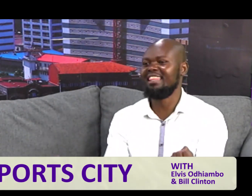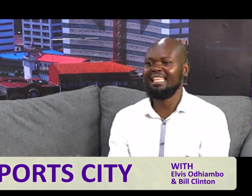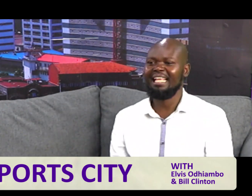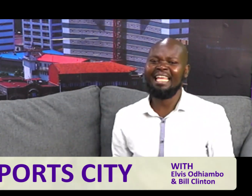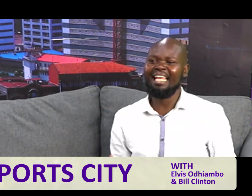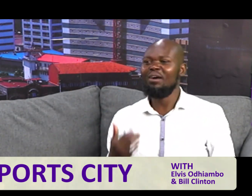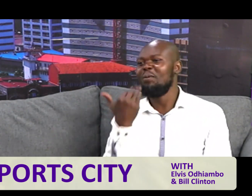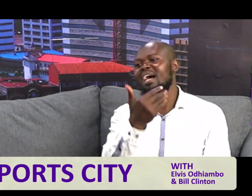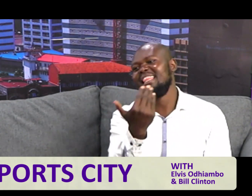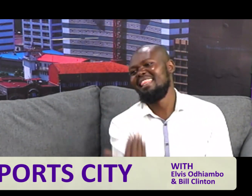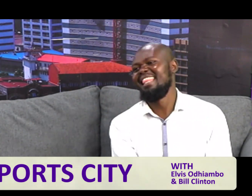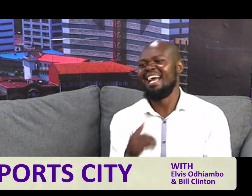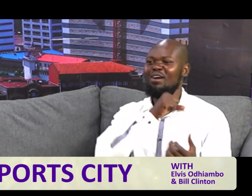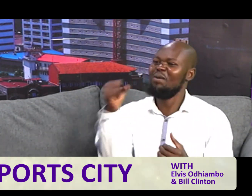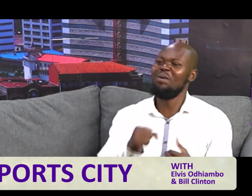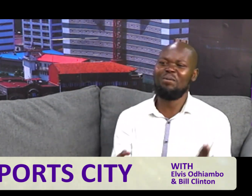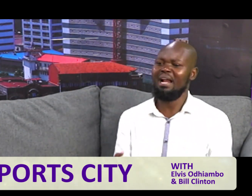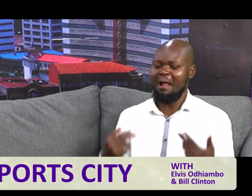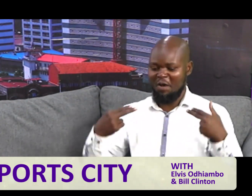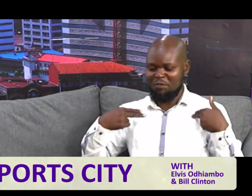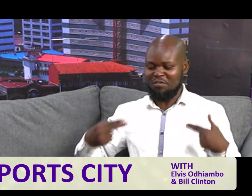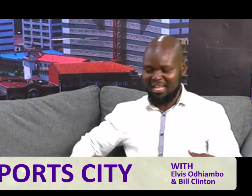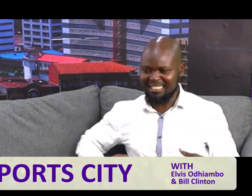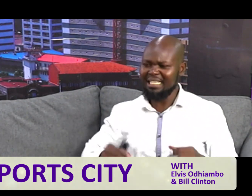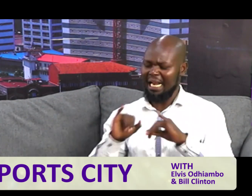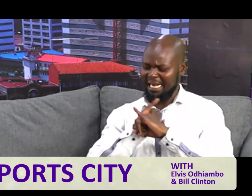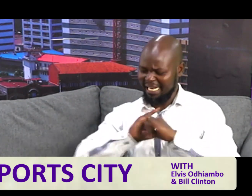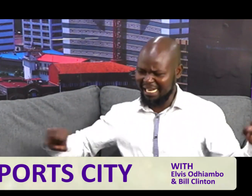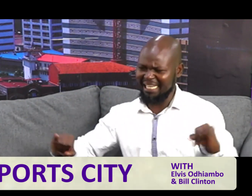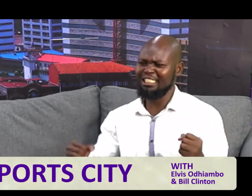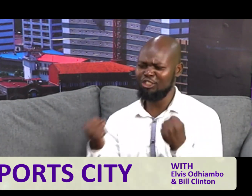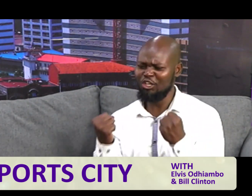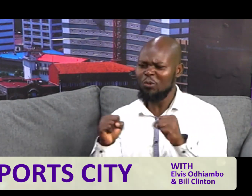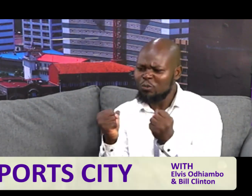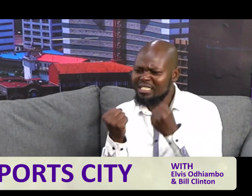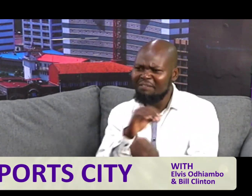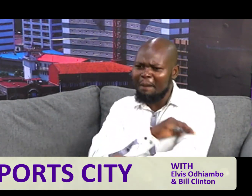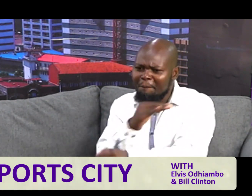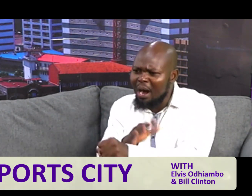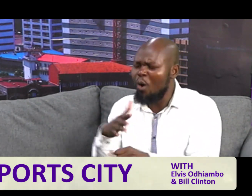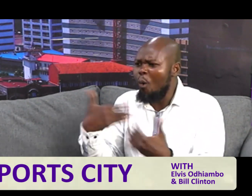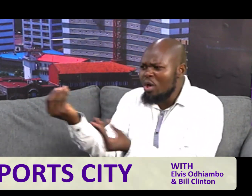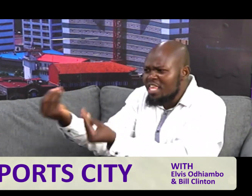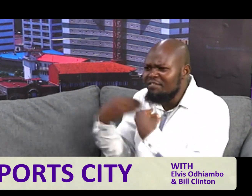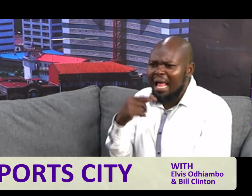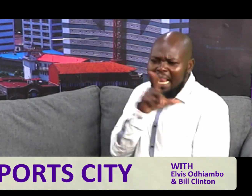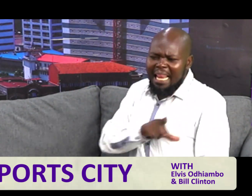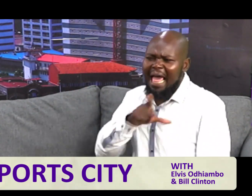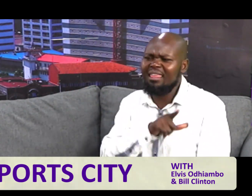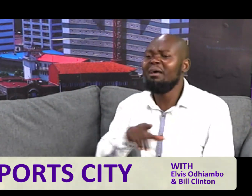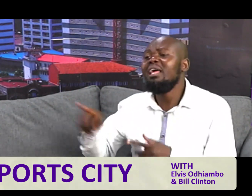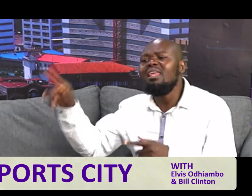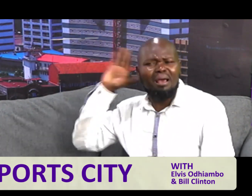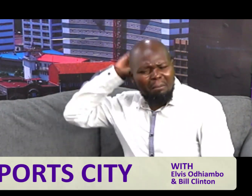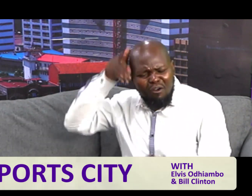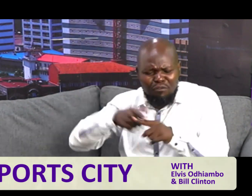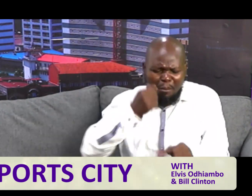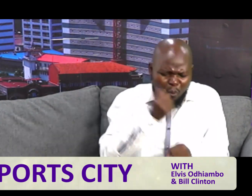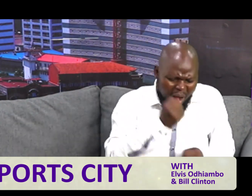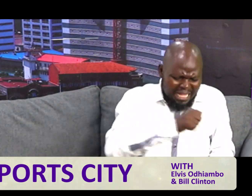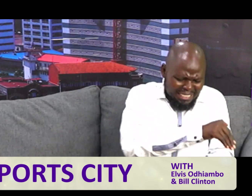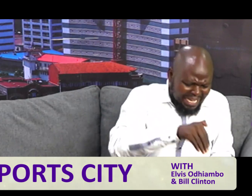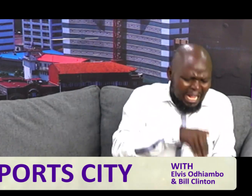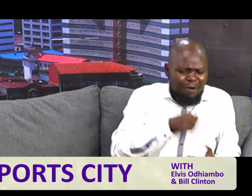back with injuries at every time. So I pray that when they come back, they have saved enough energy